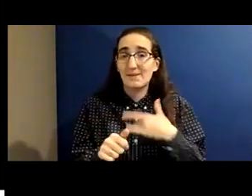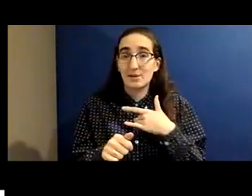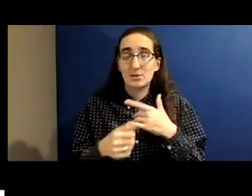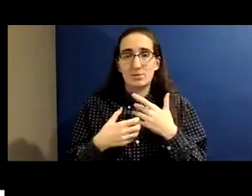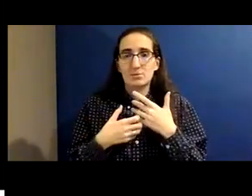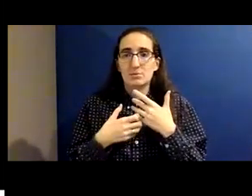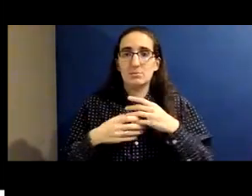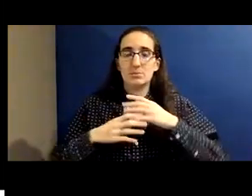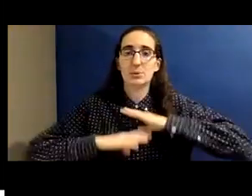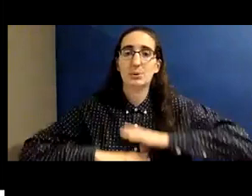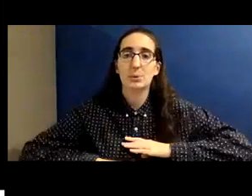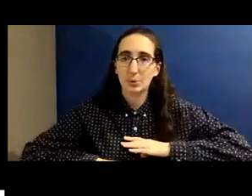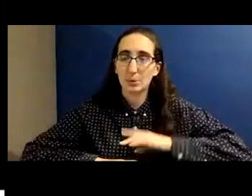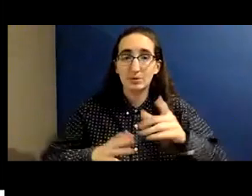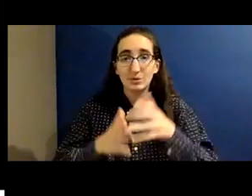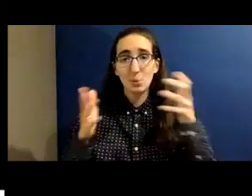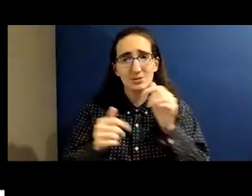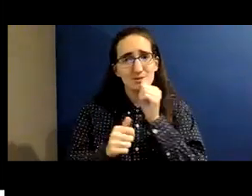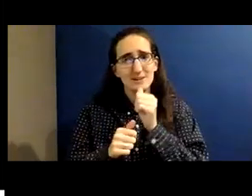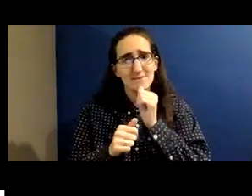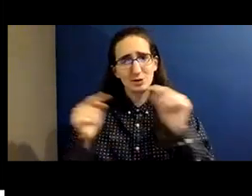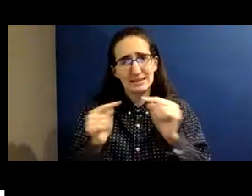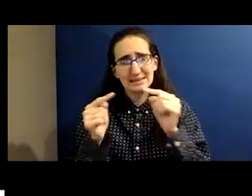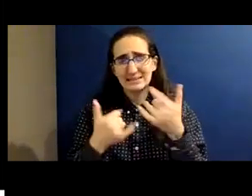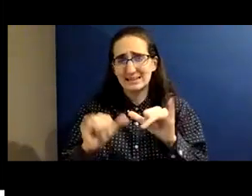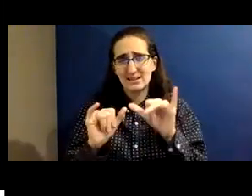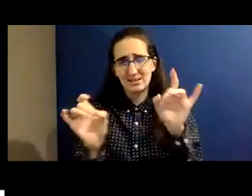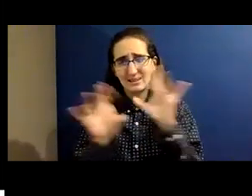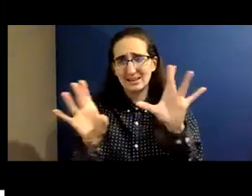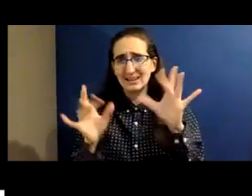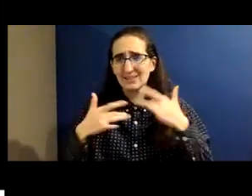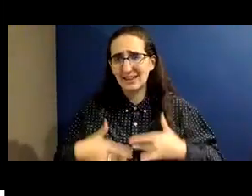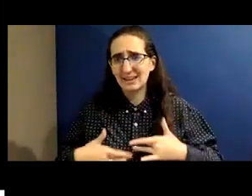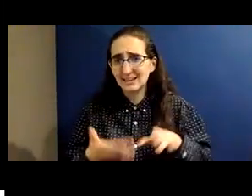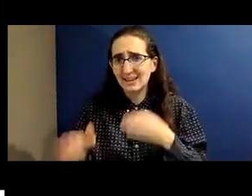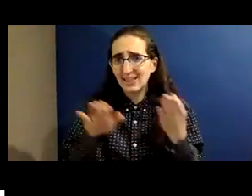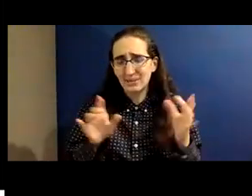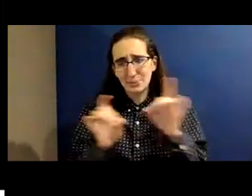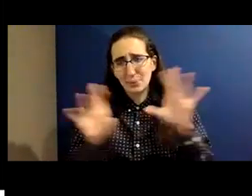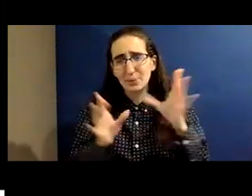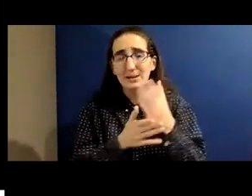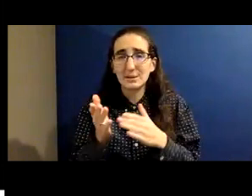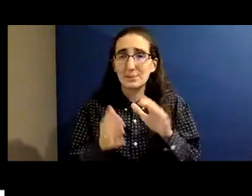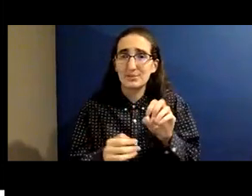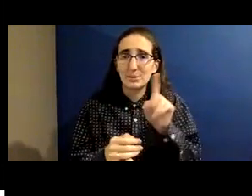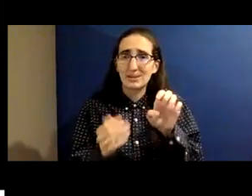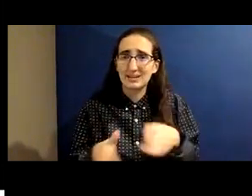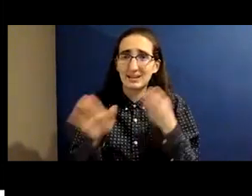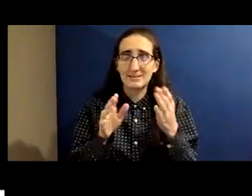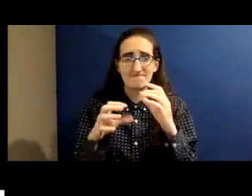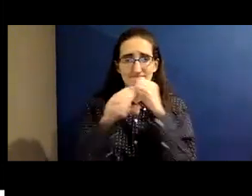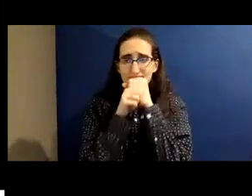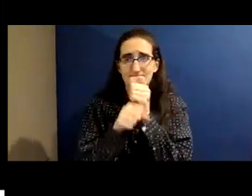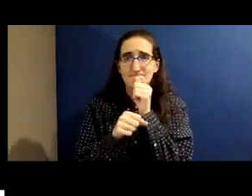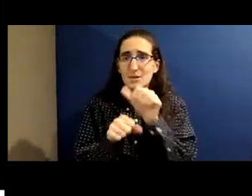given the amount of suffering the person was in, even though it is still a very devastating death. And some of our suicide deaths are kept secret, while